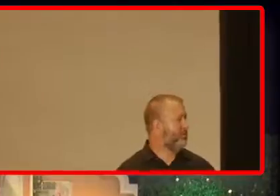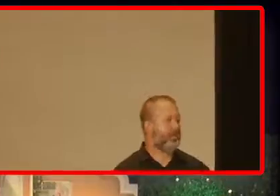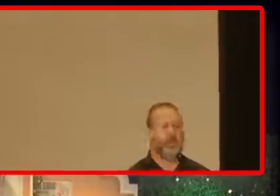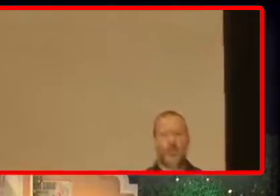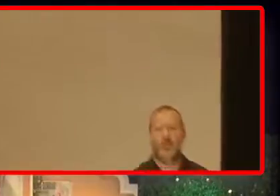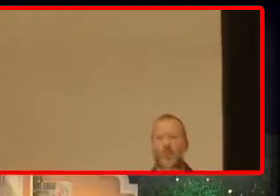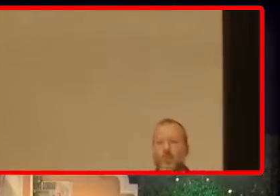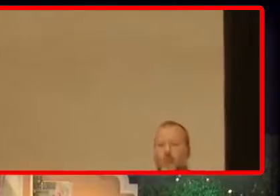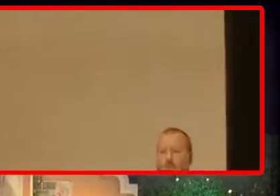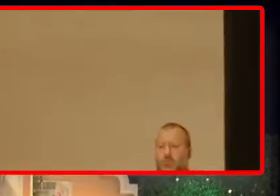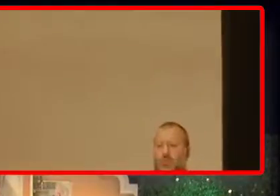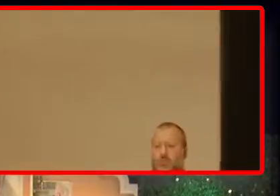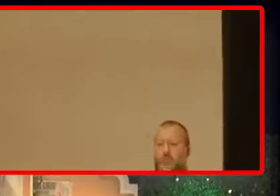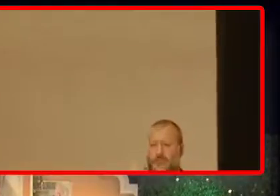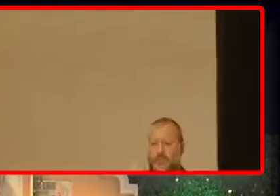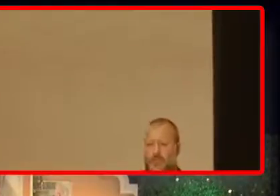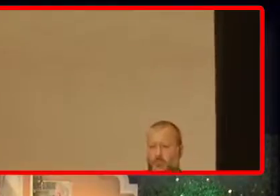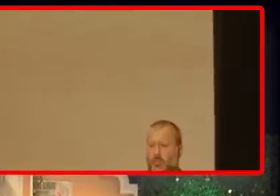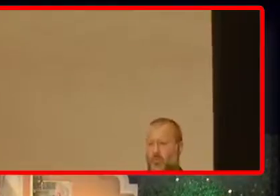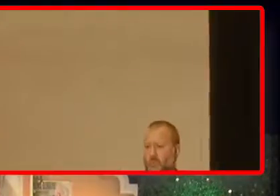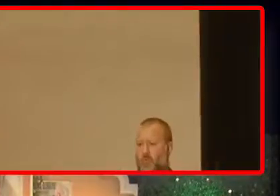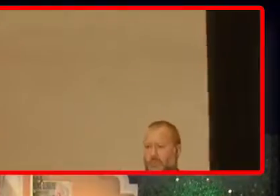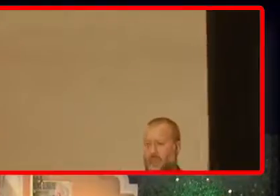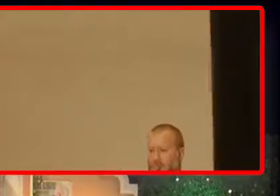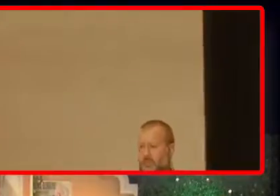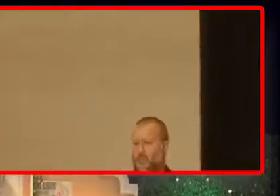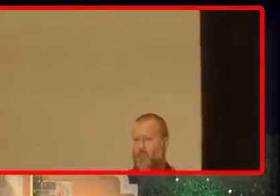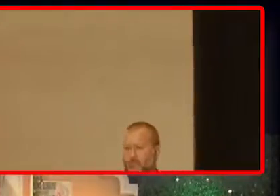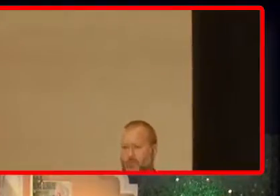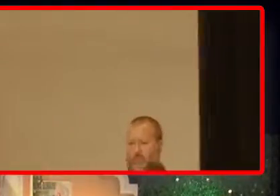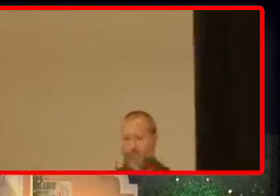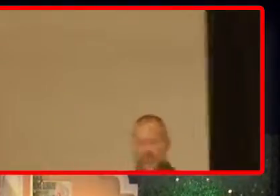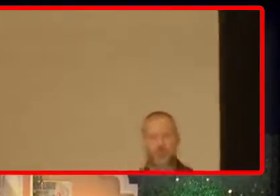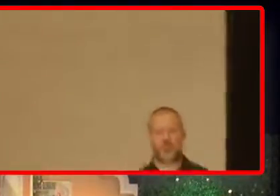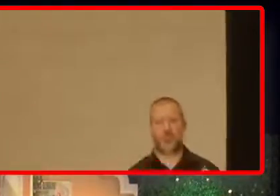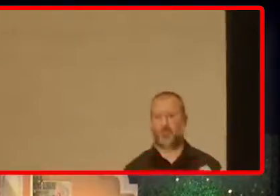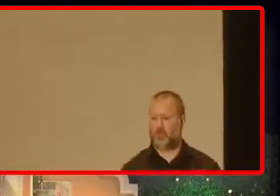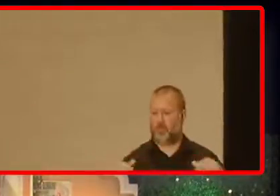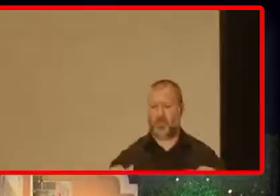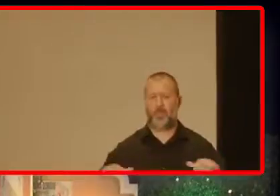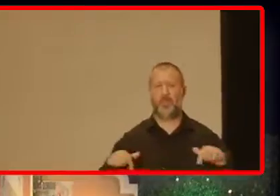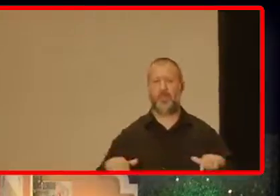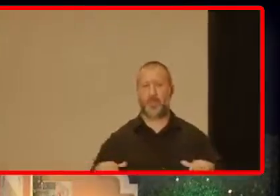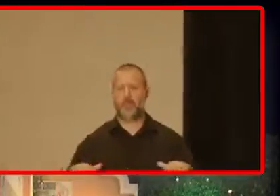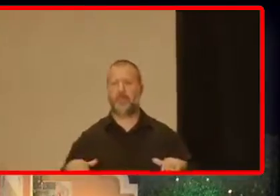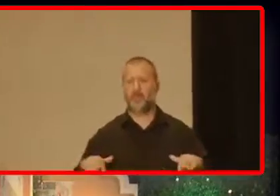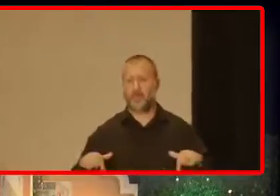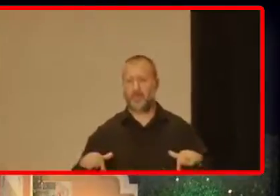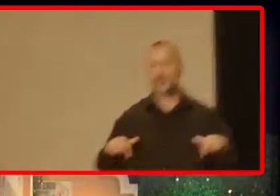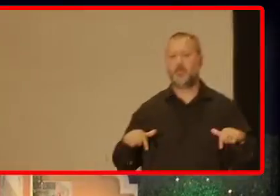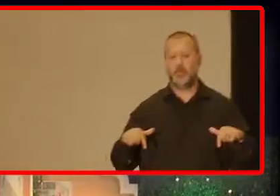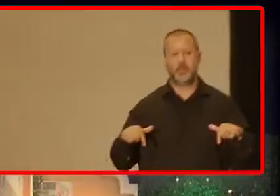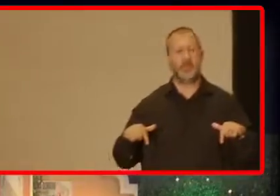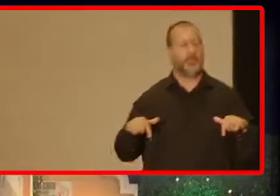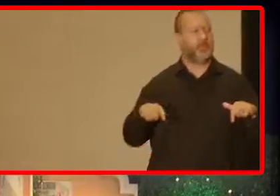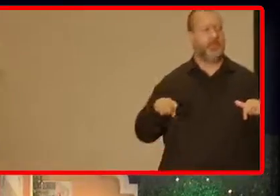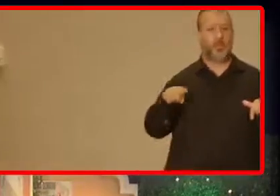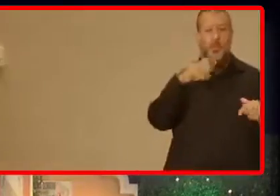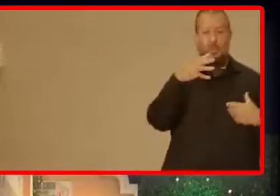you see Lori and her team here, and as folks that are